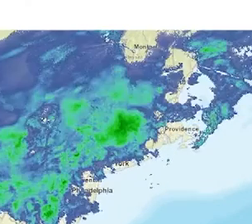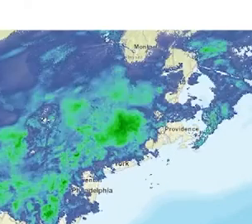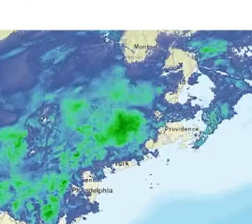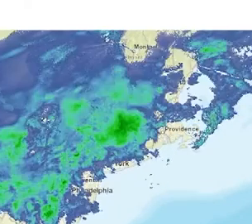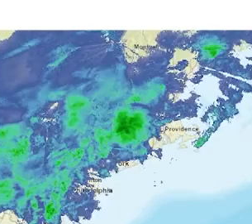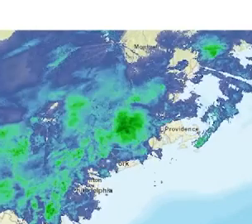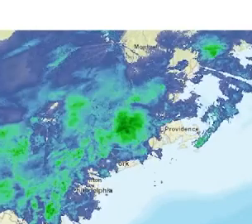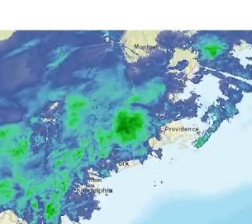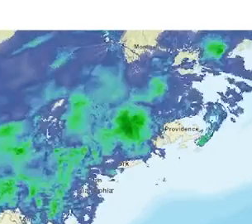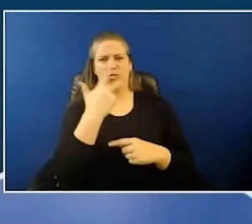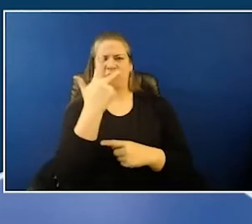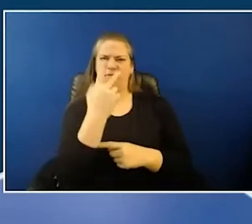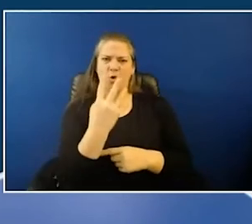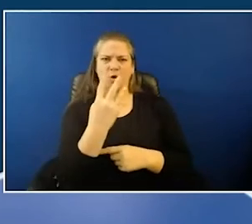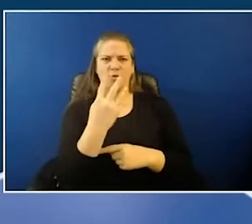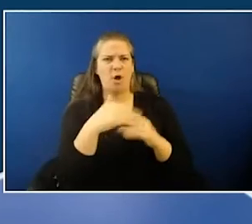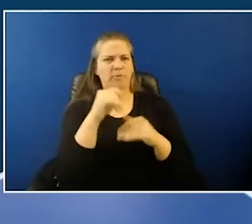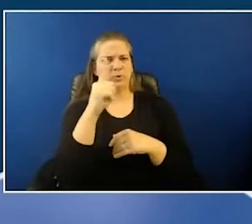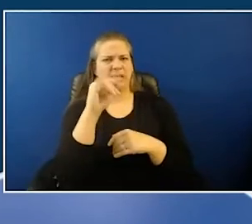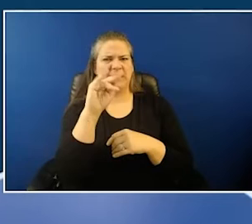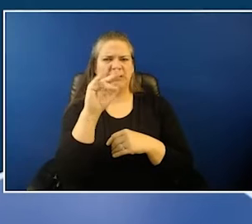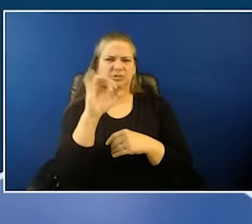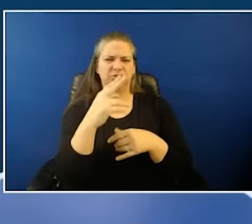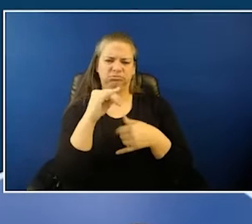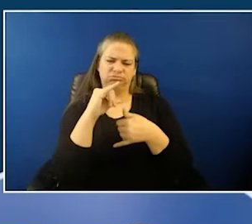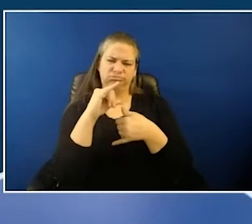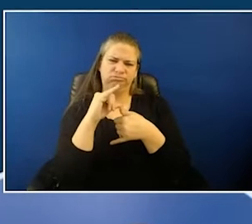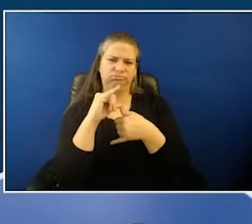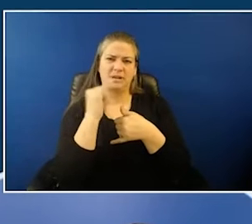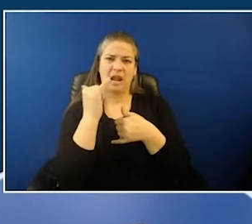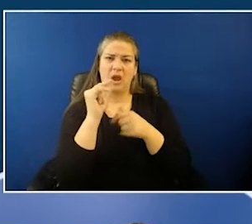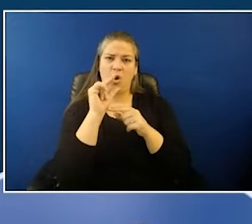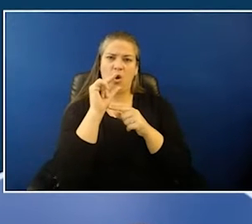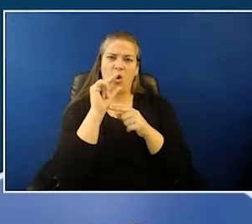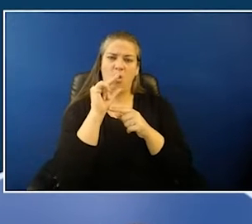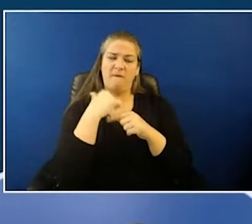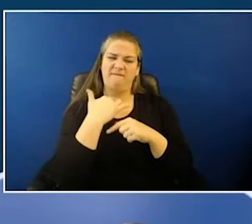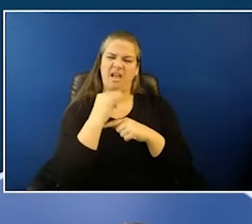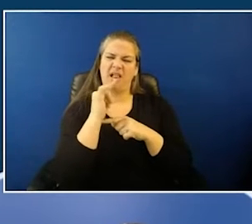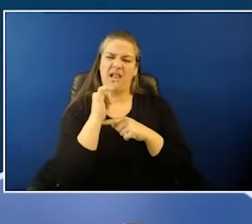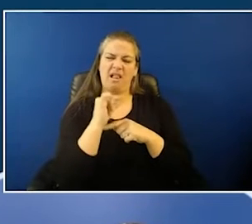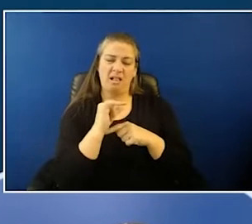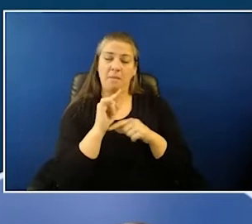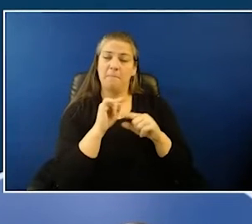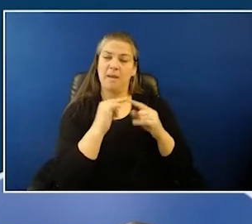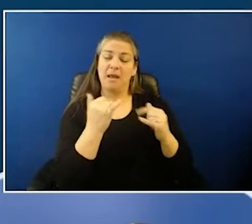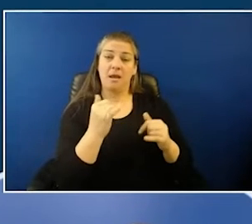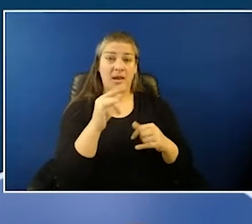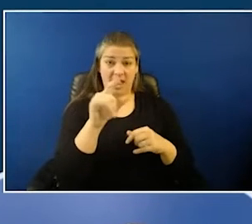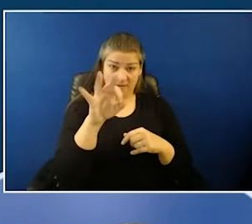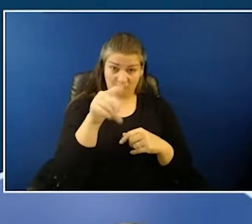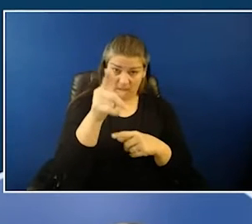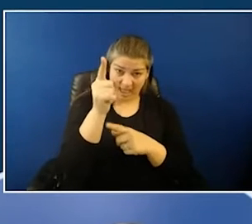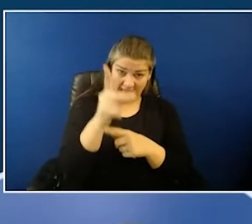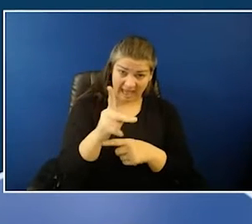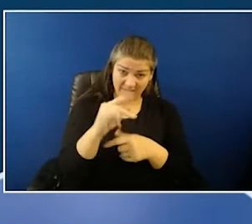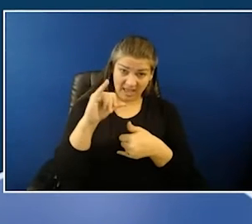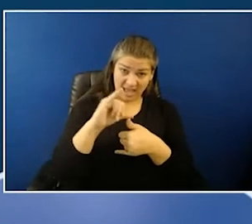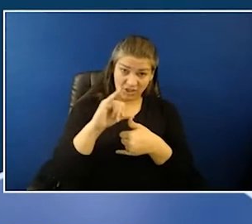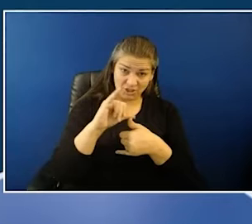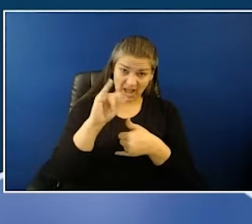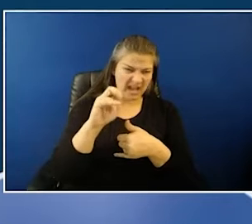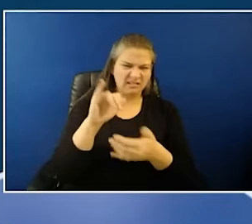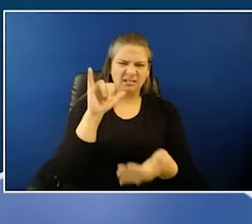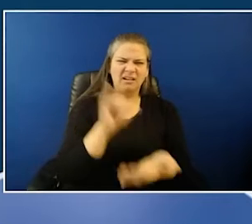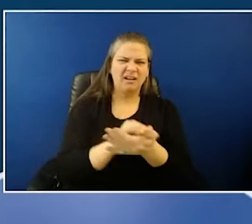those effects may be minimal. The worst that the storm has to offer will come in the form of ice, and the hardest hit areas are expected to be in